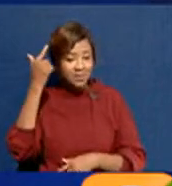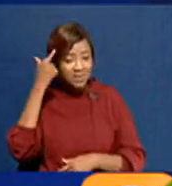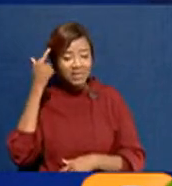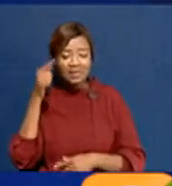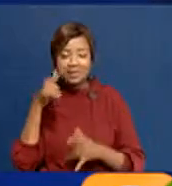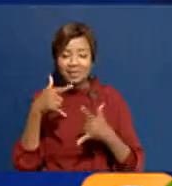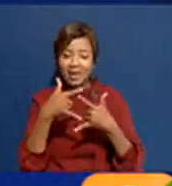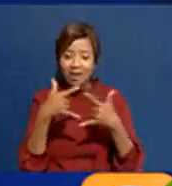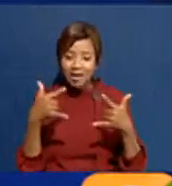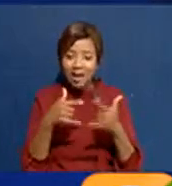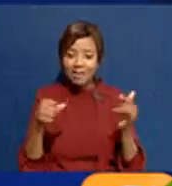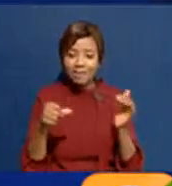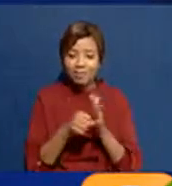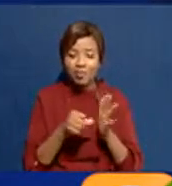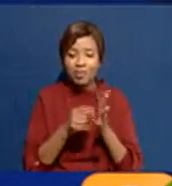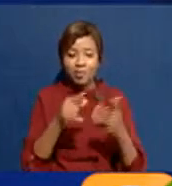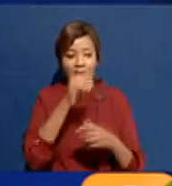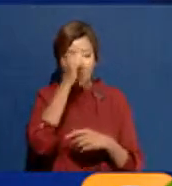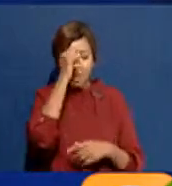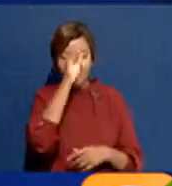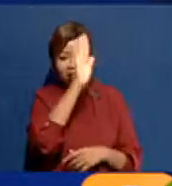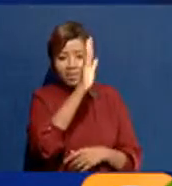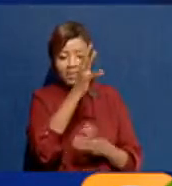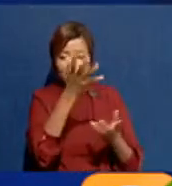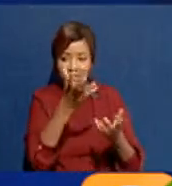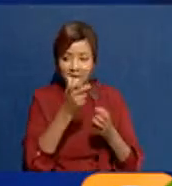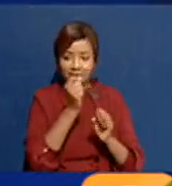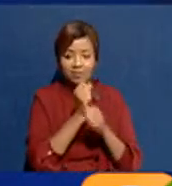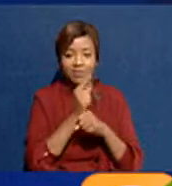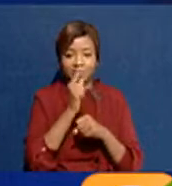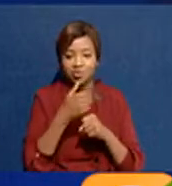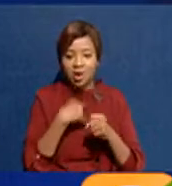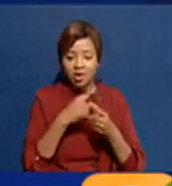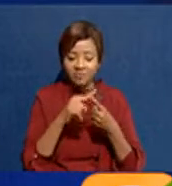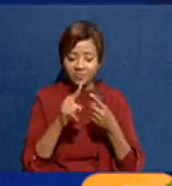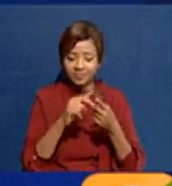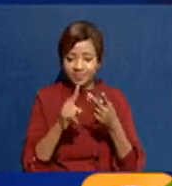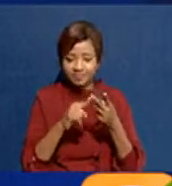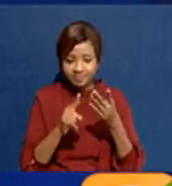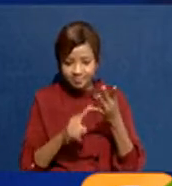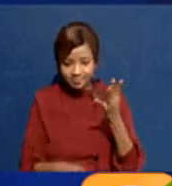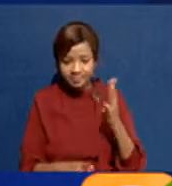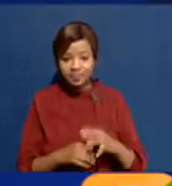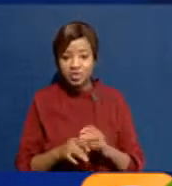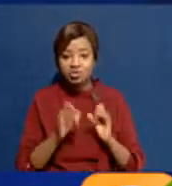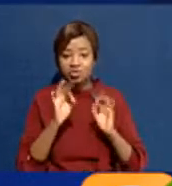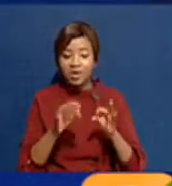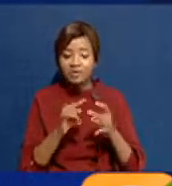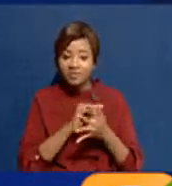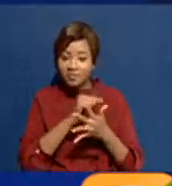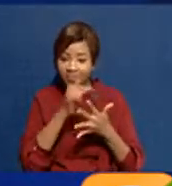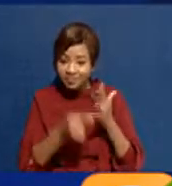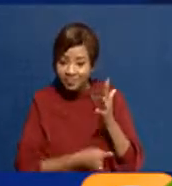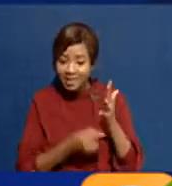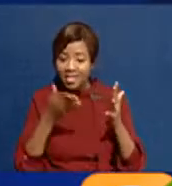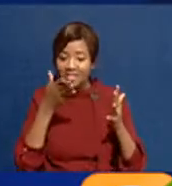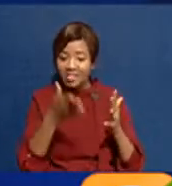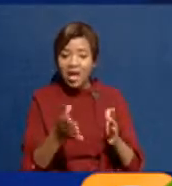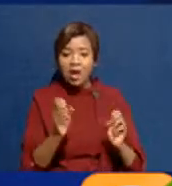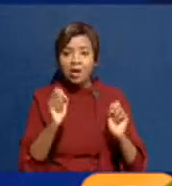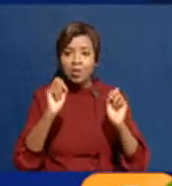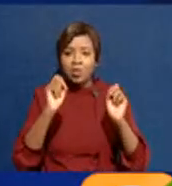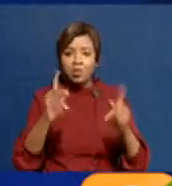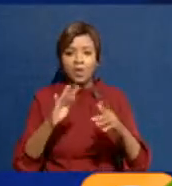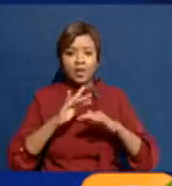of the government to make sure that we have these amenities. Now, these amenities, if they are there, what do we do now